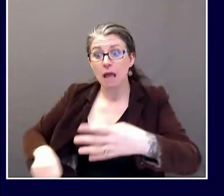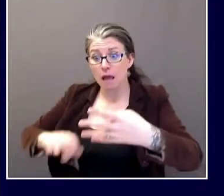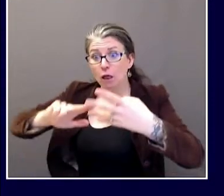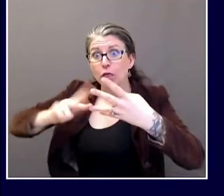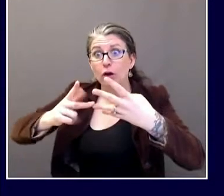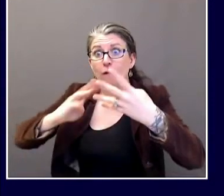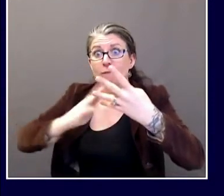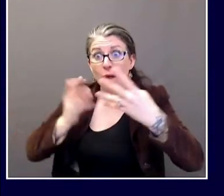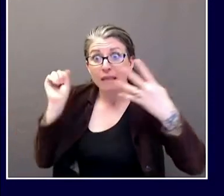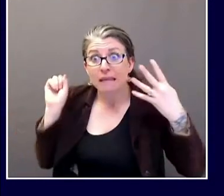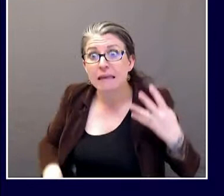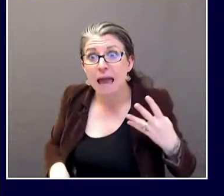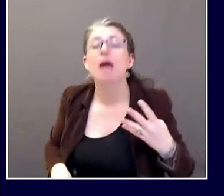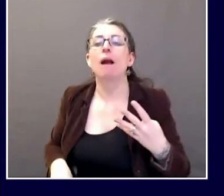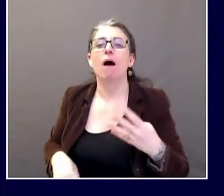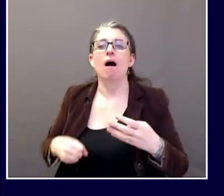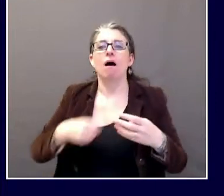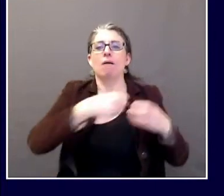have been authorized.